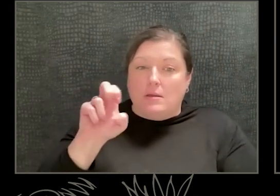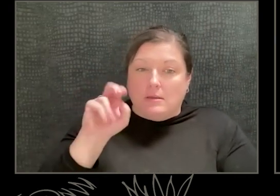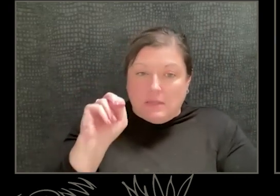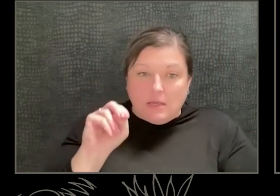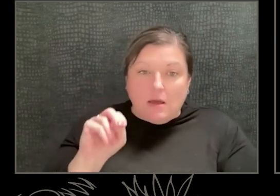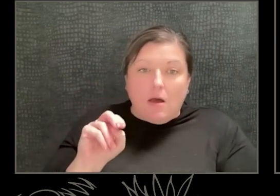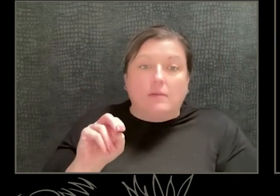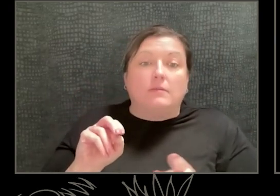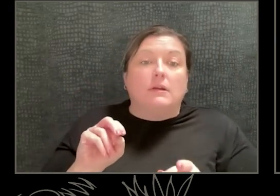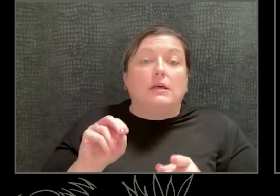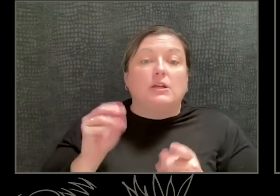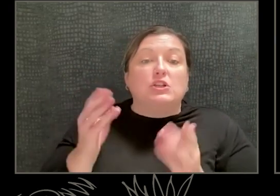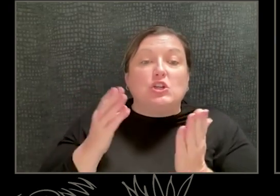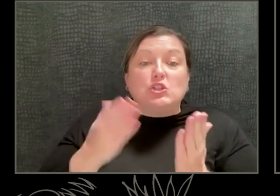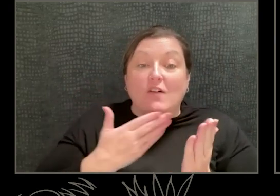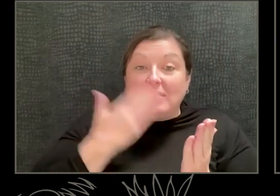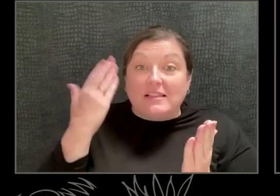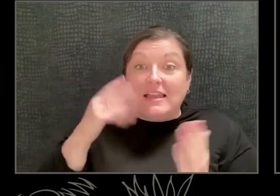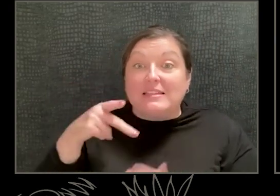platform, and